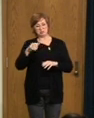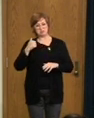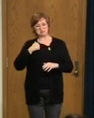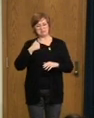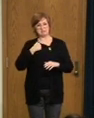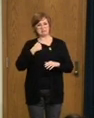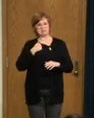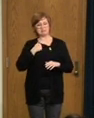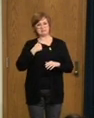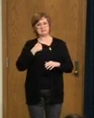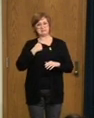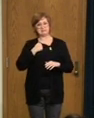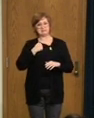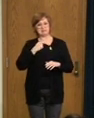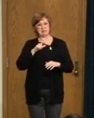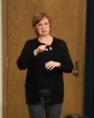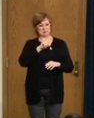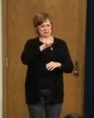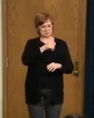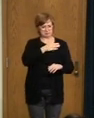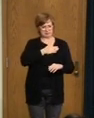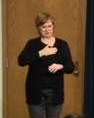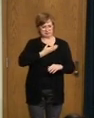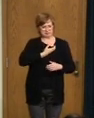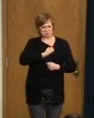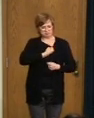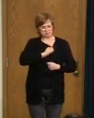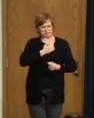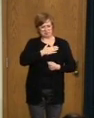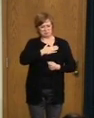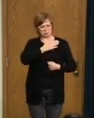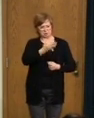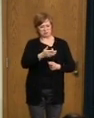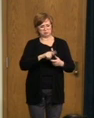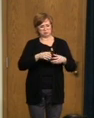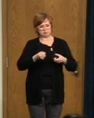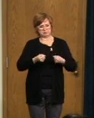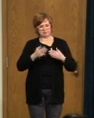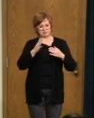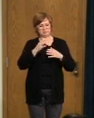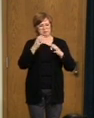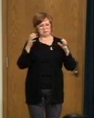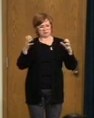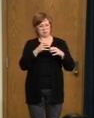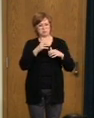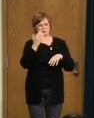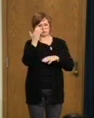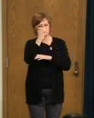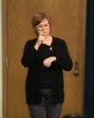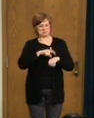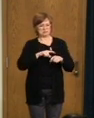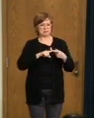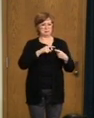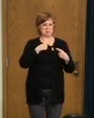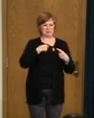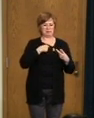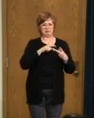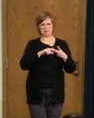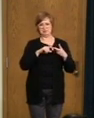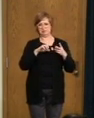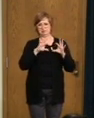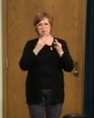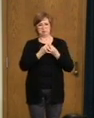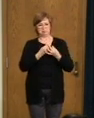are also being asked to make. And we're asking it of ourselves. Myself, Dr. Shahab, we have families as